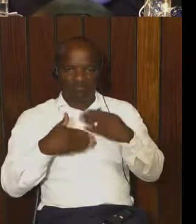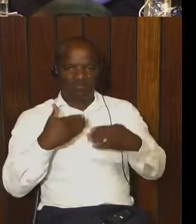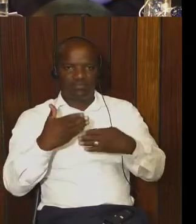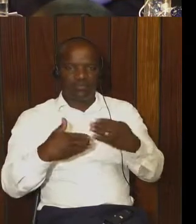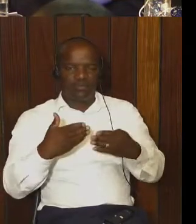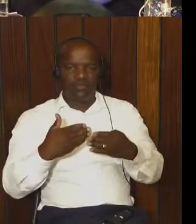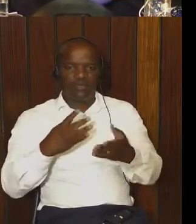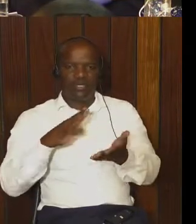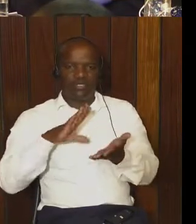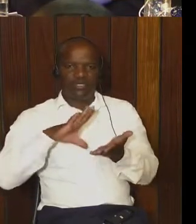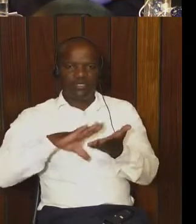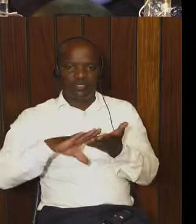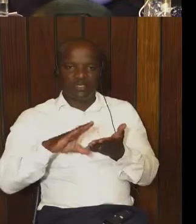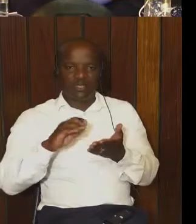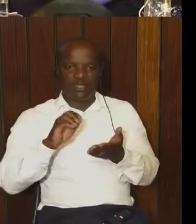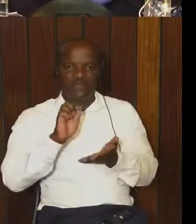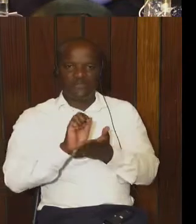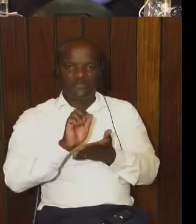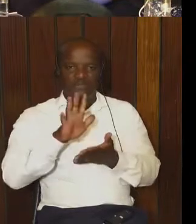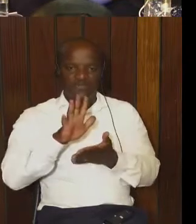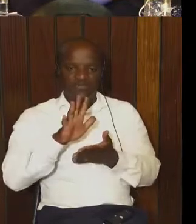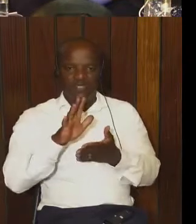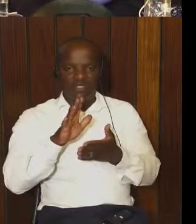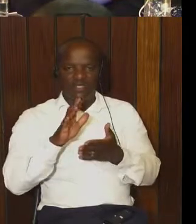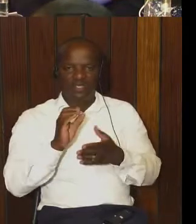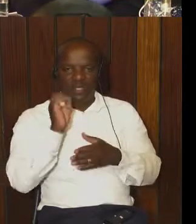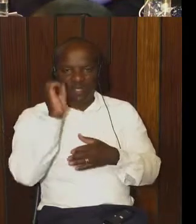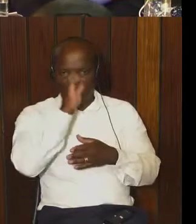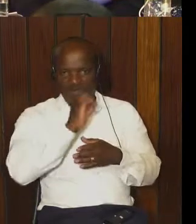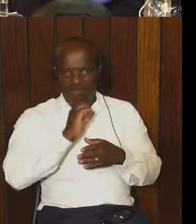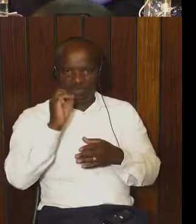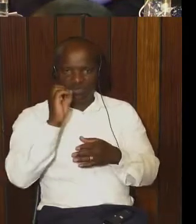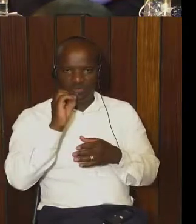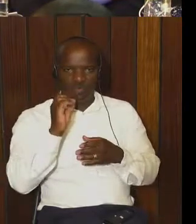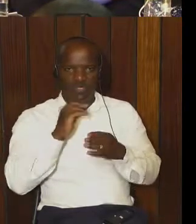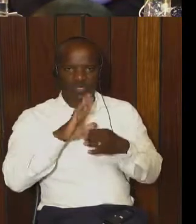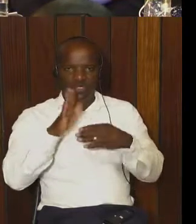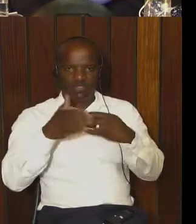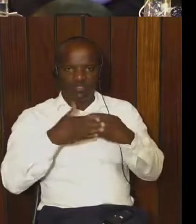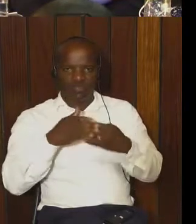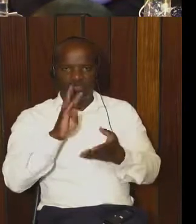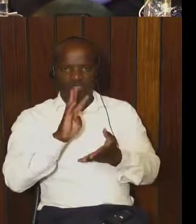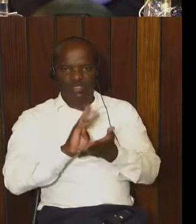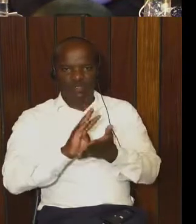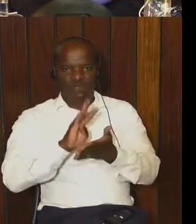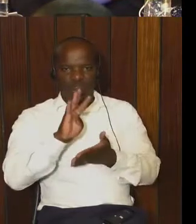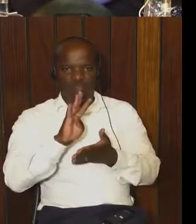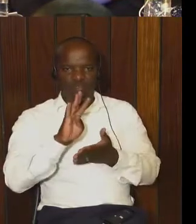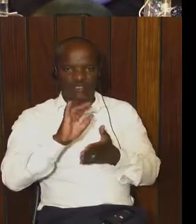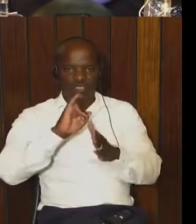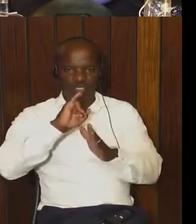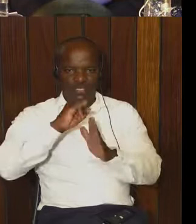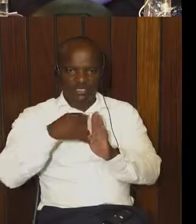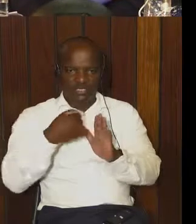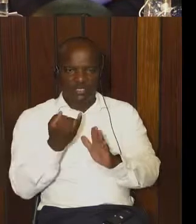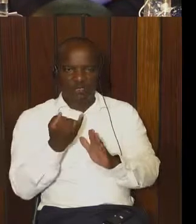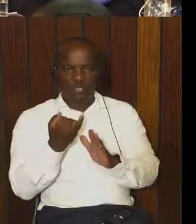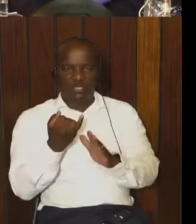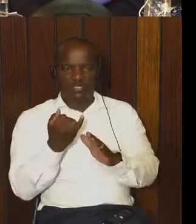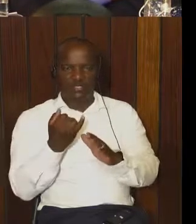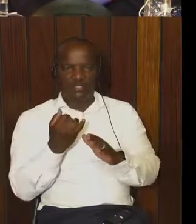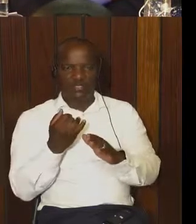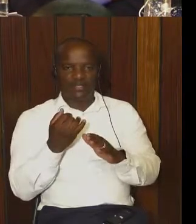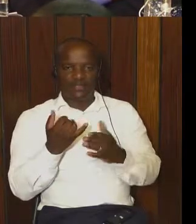was advertised on the 15th of October and it closed on the 14th of January. As we were about to start with